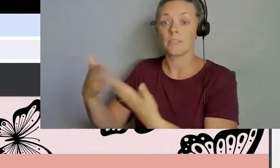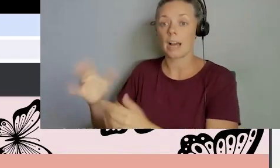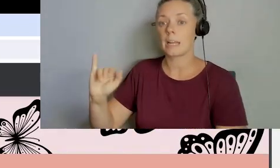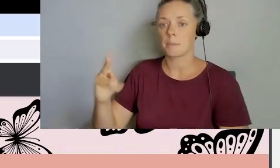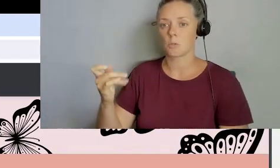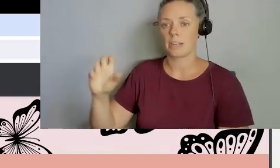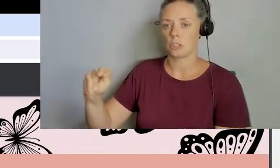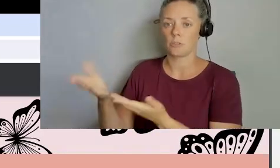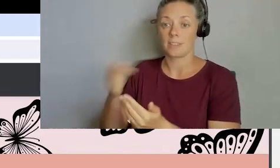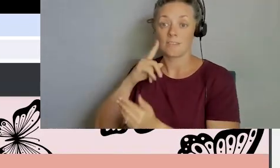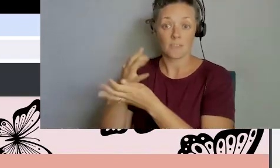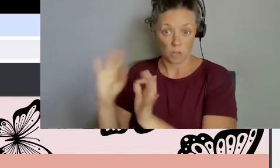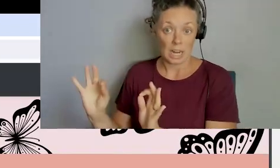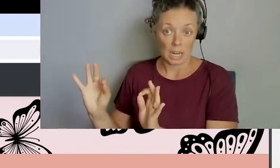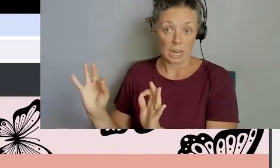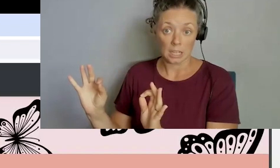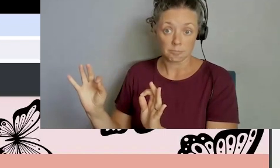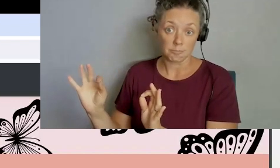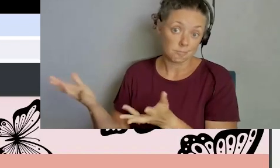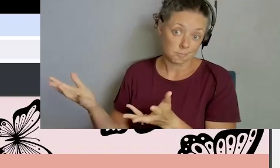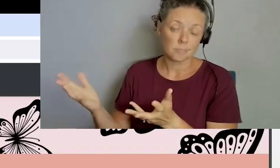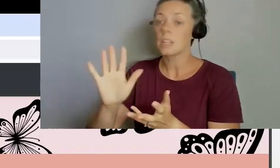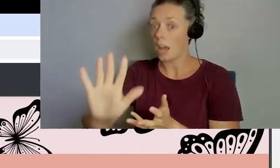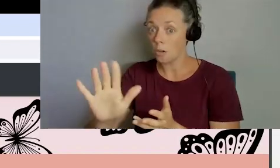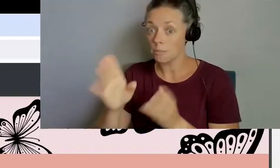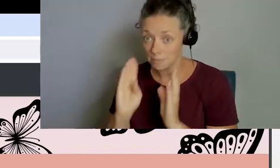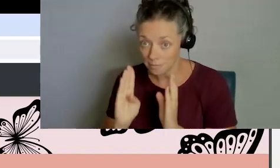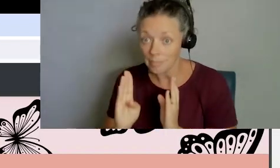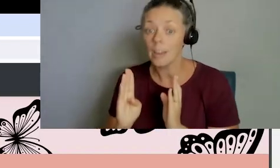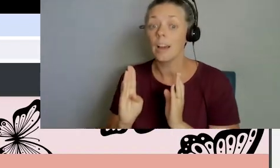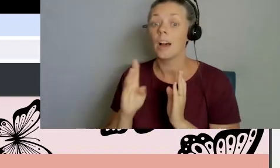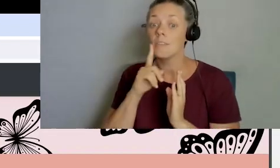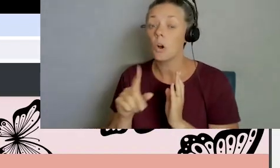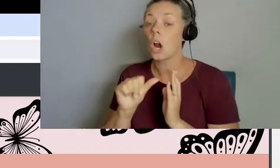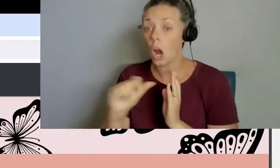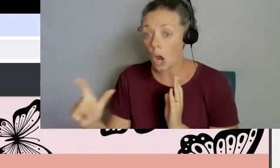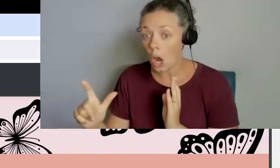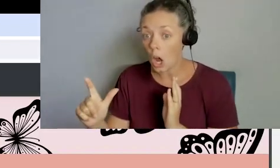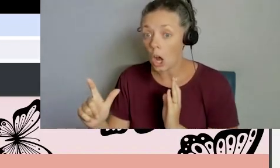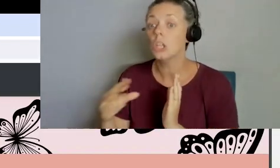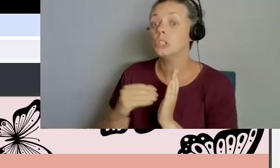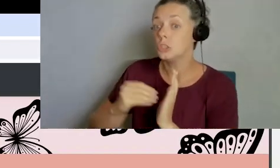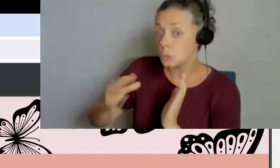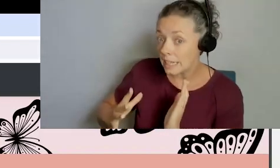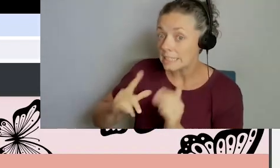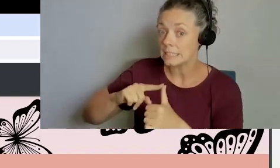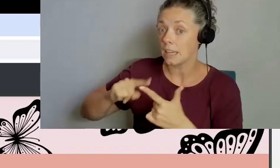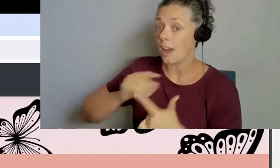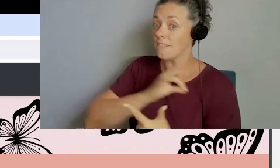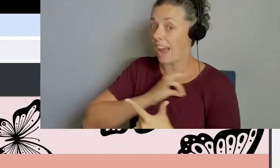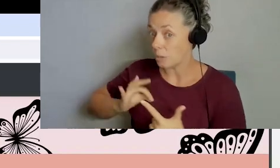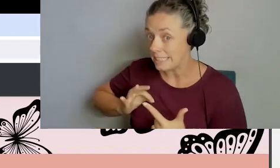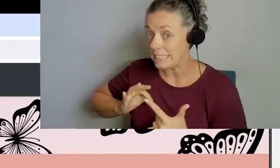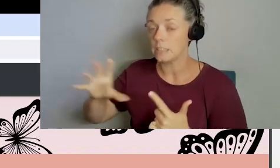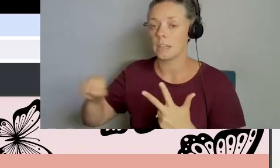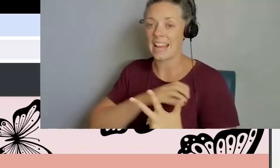free. And listen to this, to all students, faculty, and staff, okay? I'll